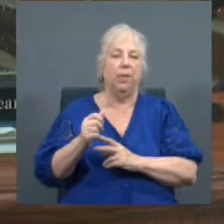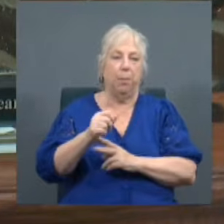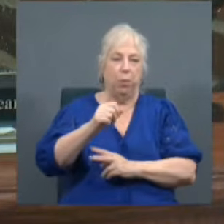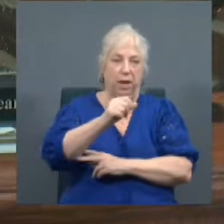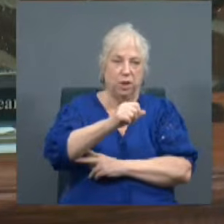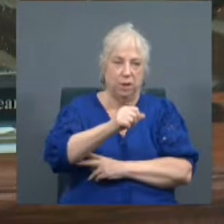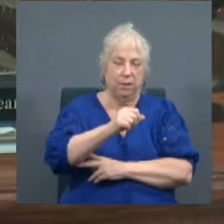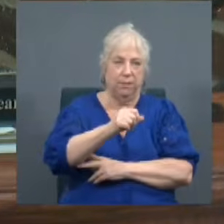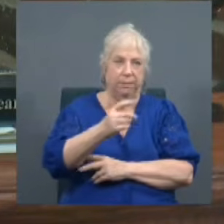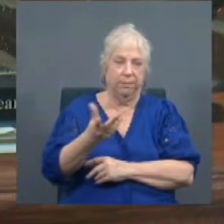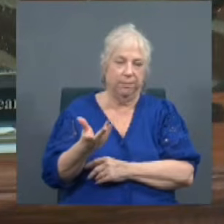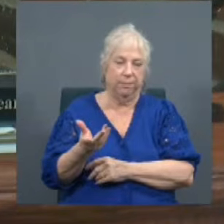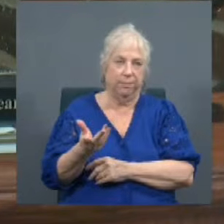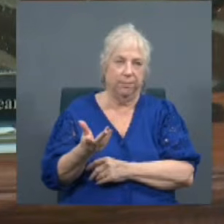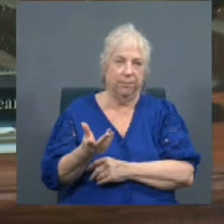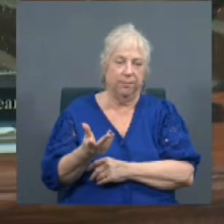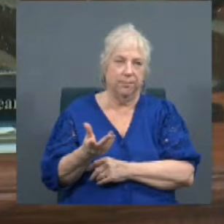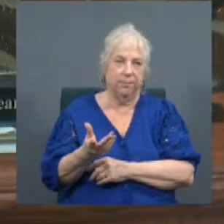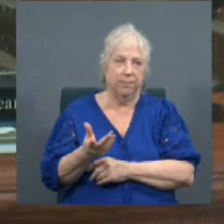the whole